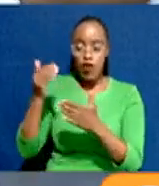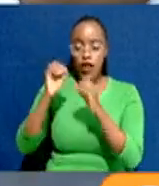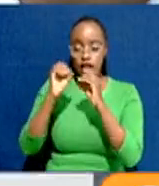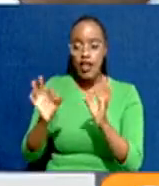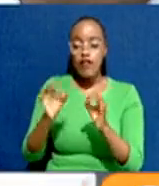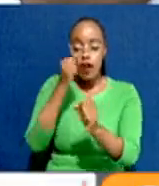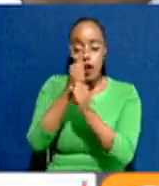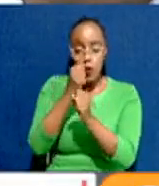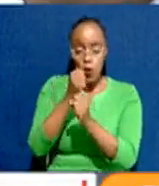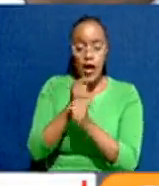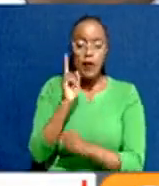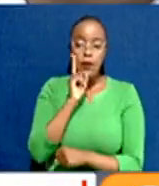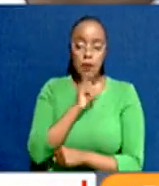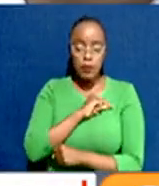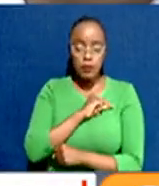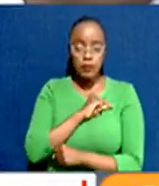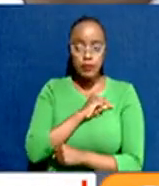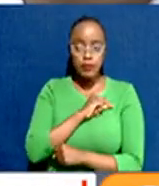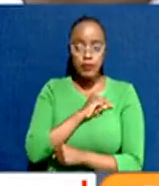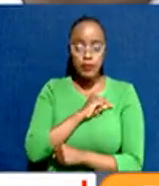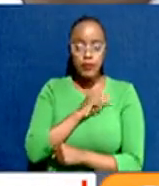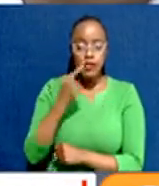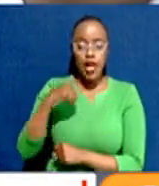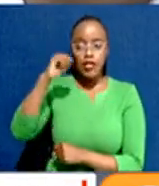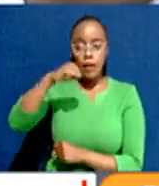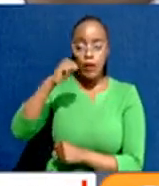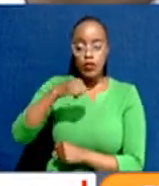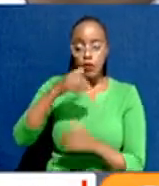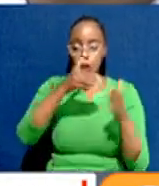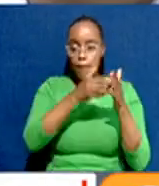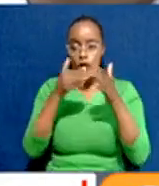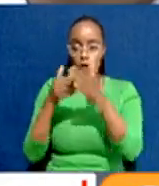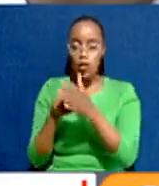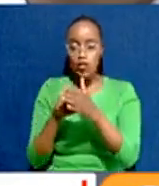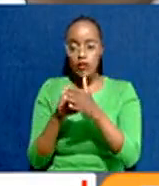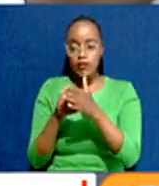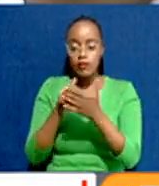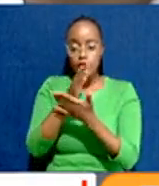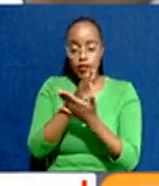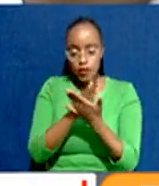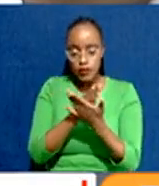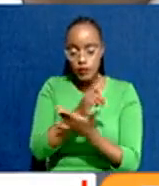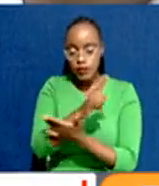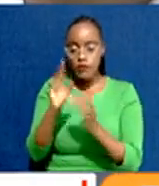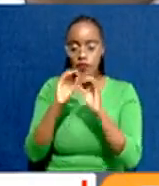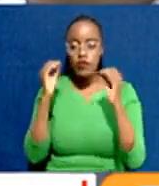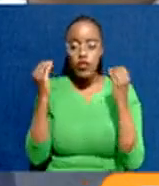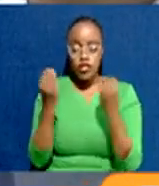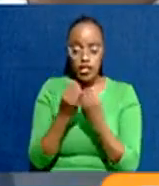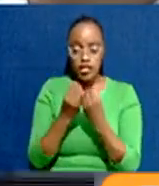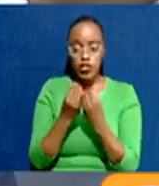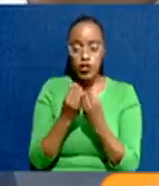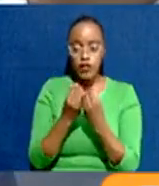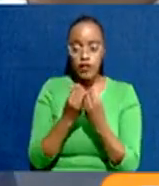they had done their work, we would have prevented some of these organizations